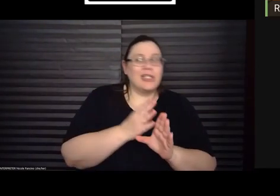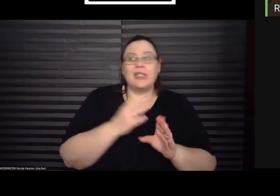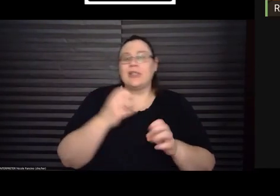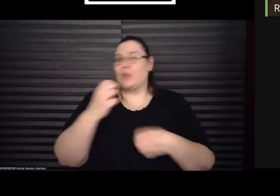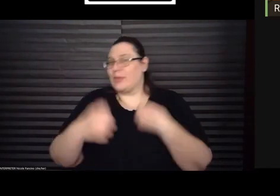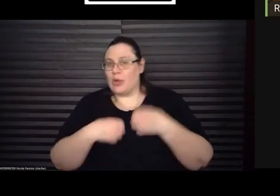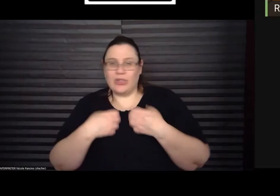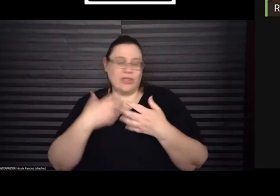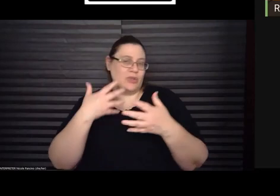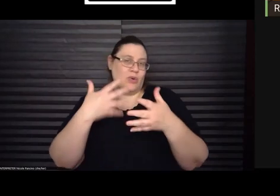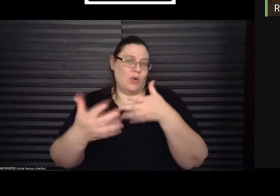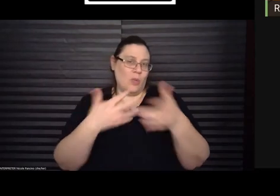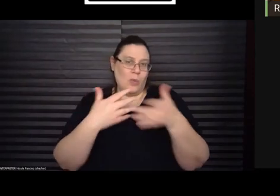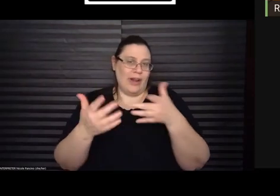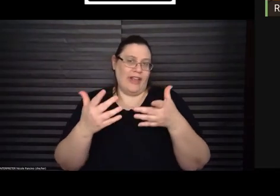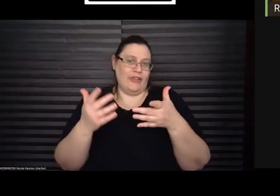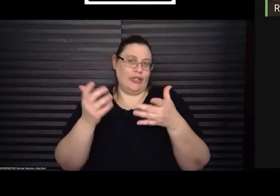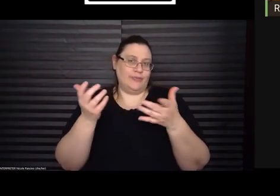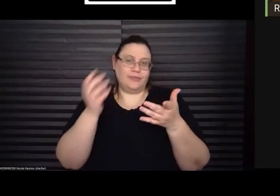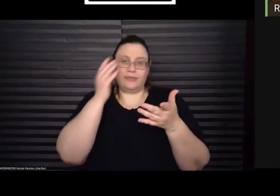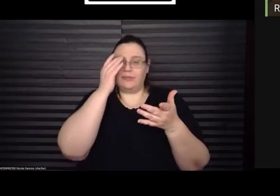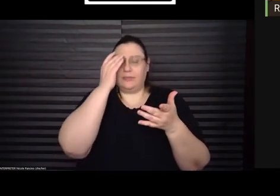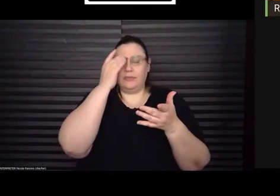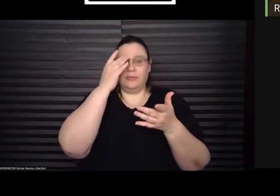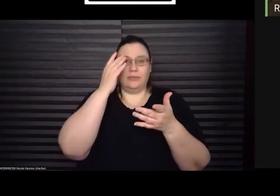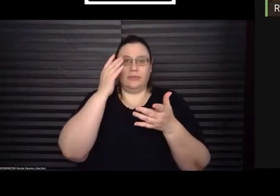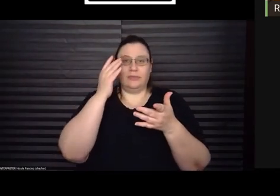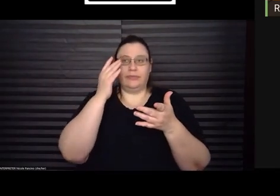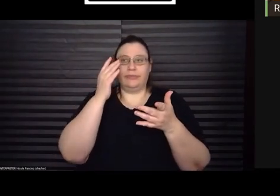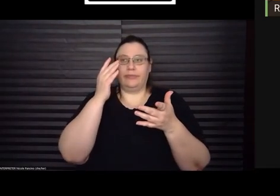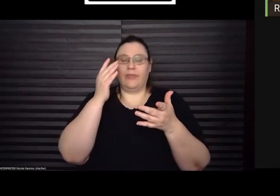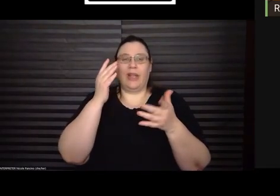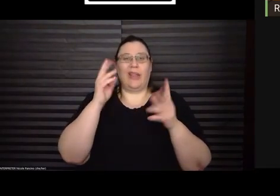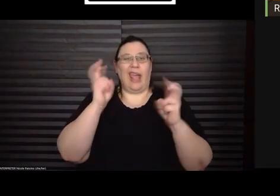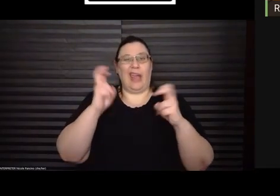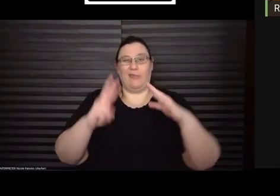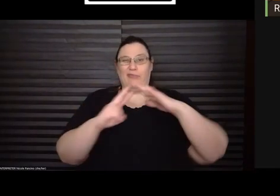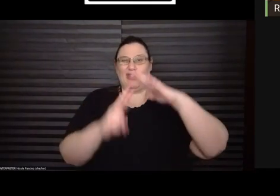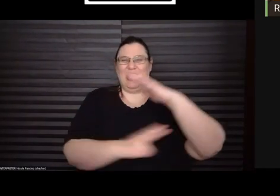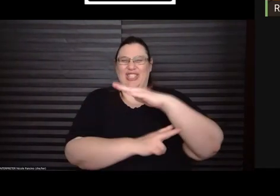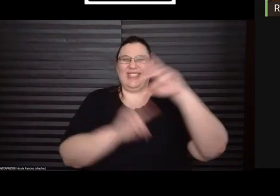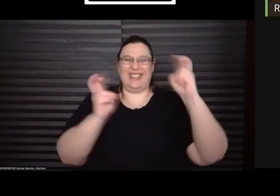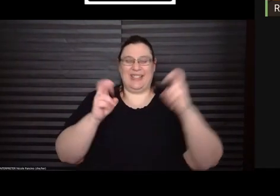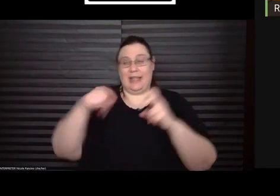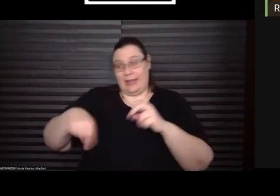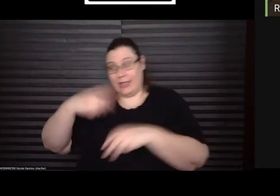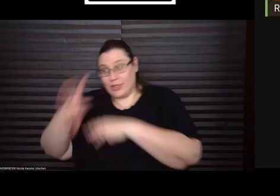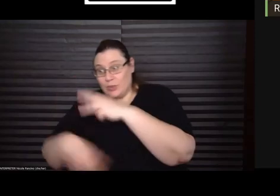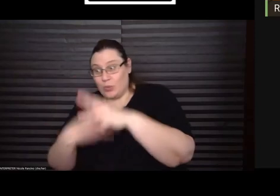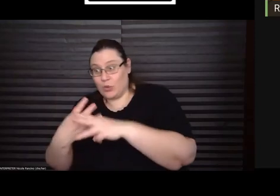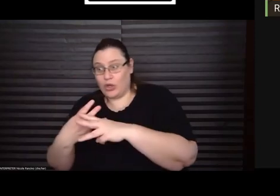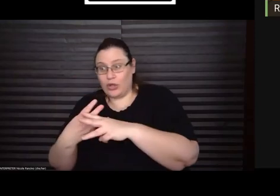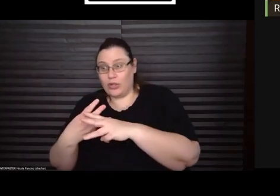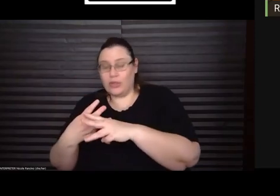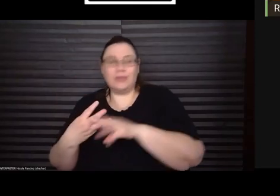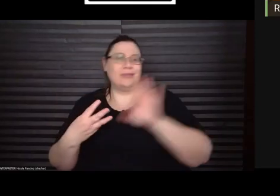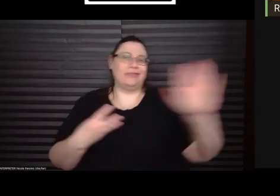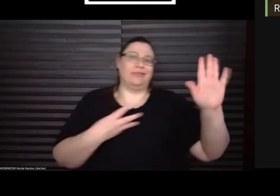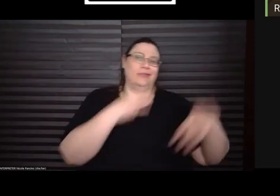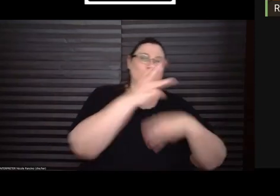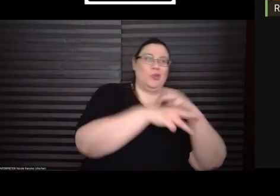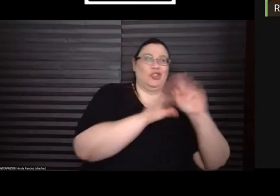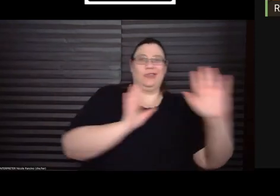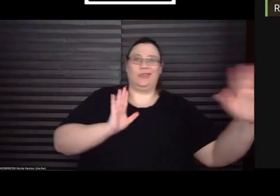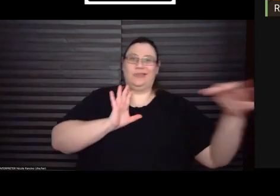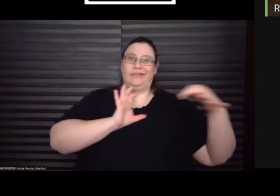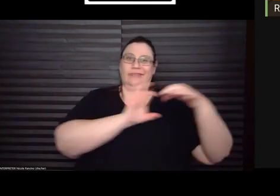or emotions or whatever it is that is the kind of fixed bridge between our world and that world. Yeah, makes perfect